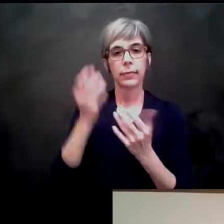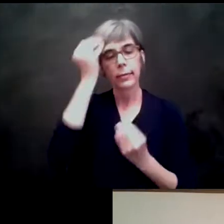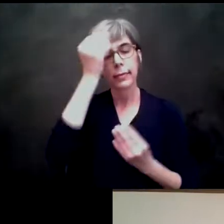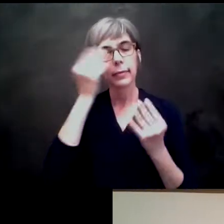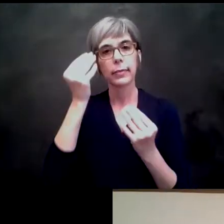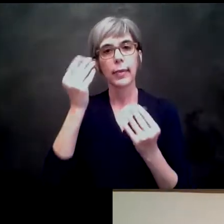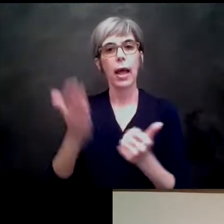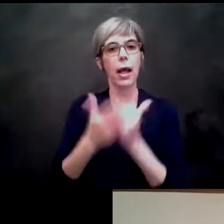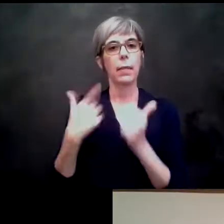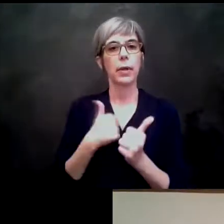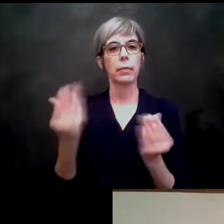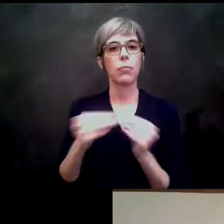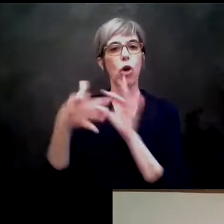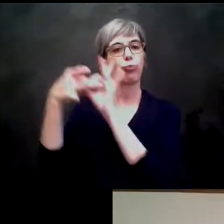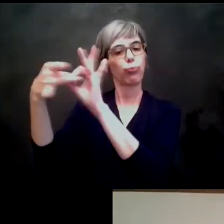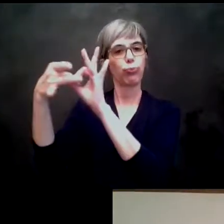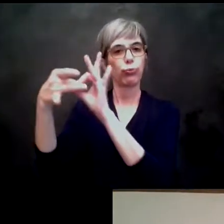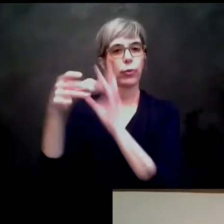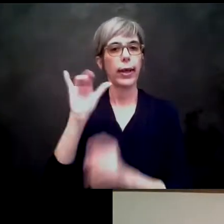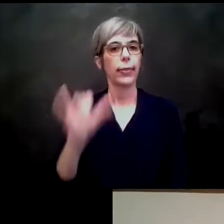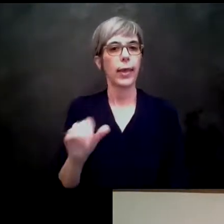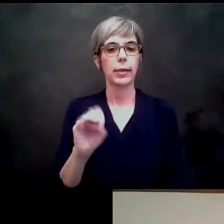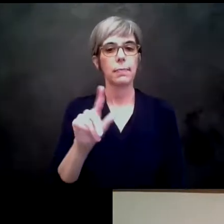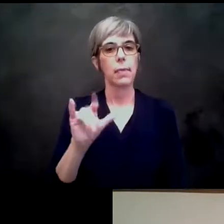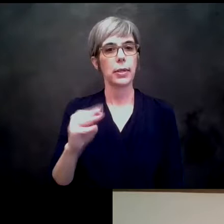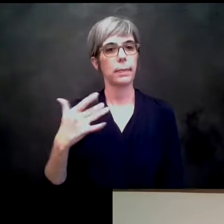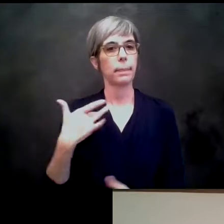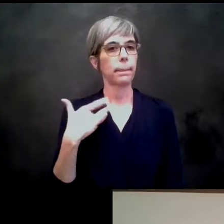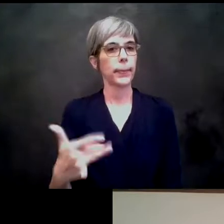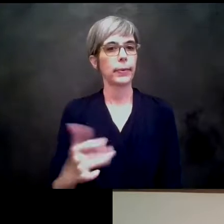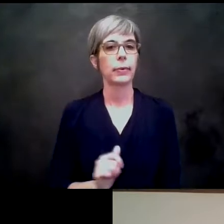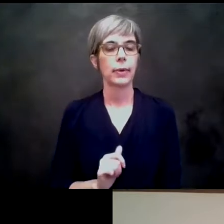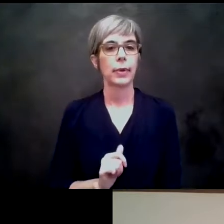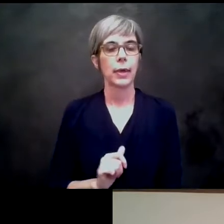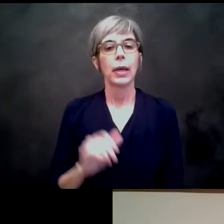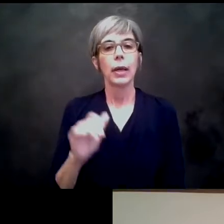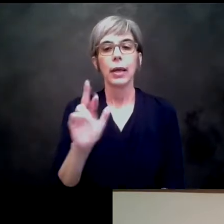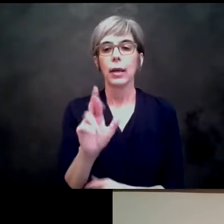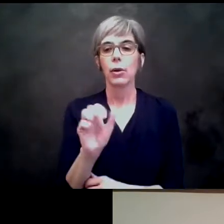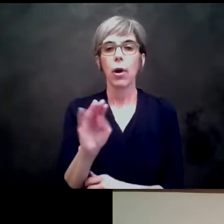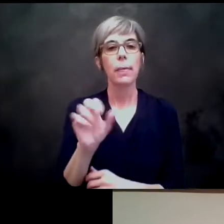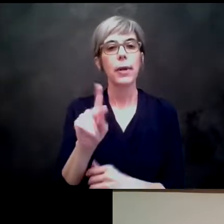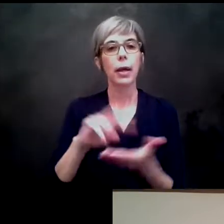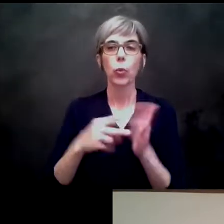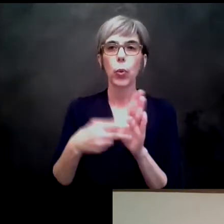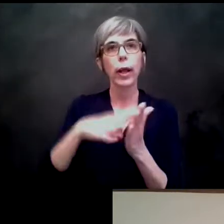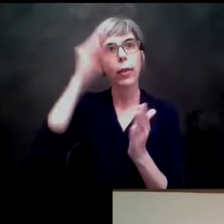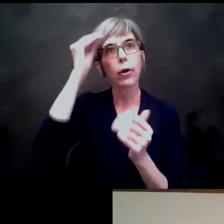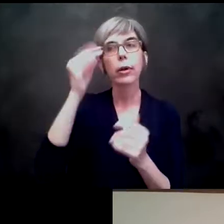Muslim community. The word Islam means the state of being at peace through submission to God, and